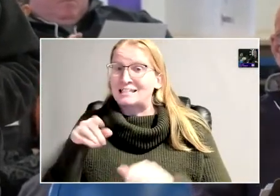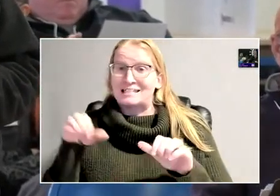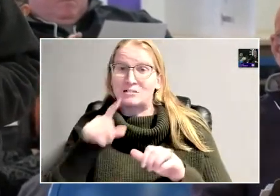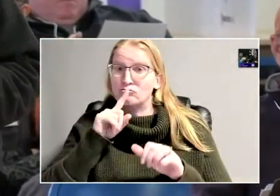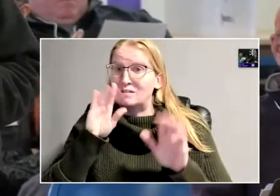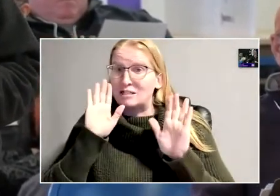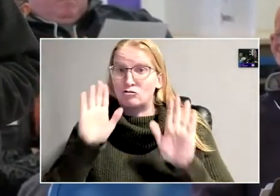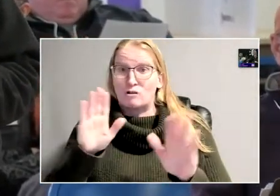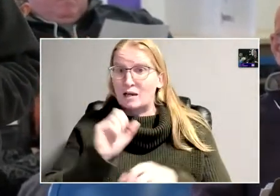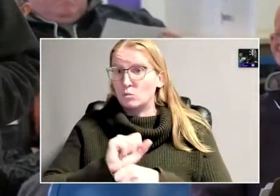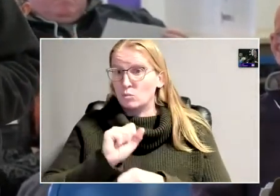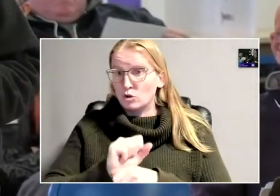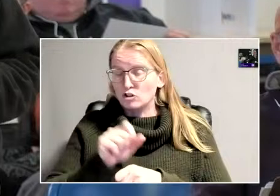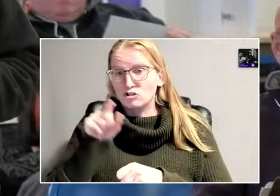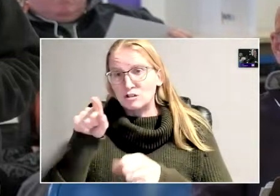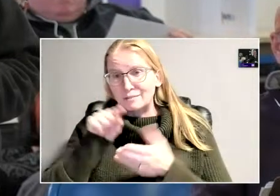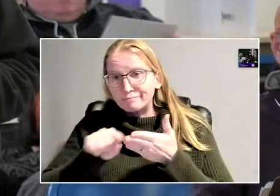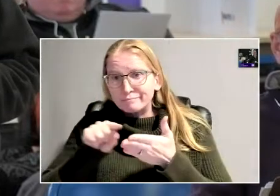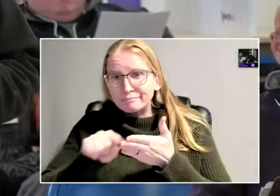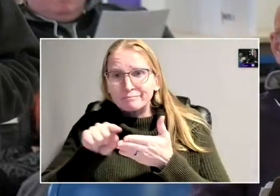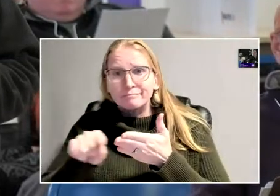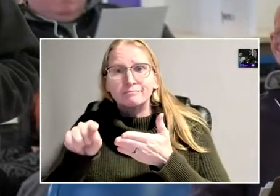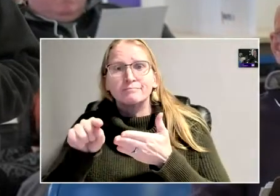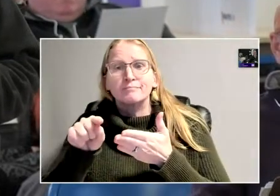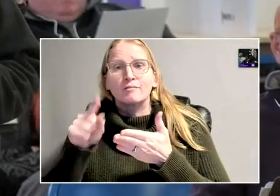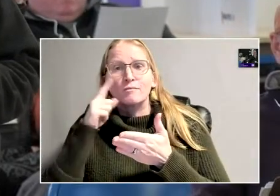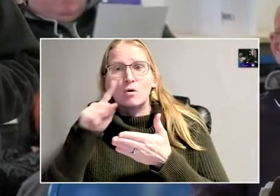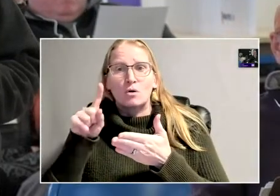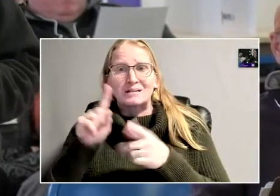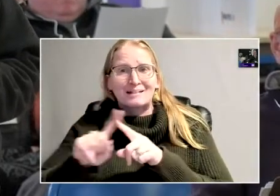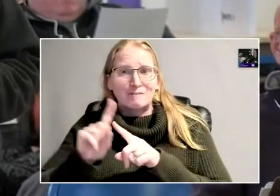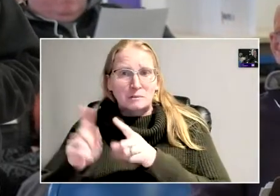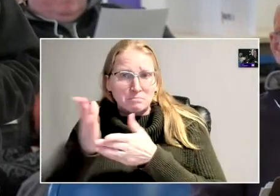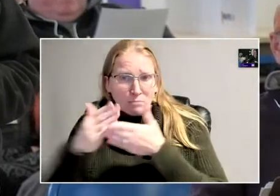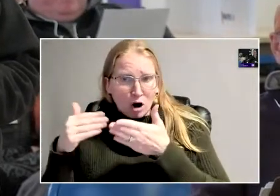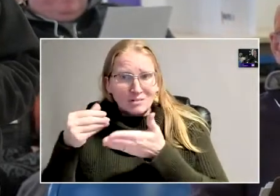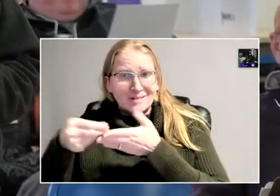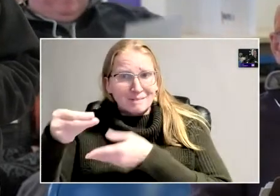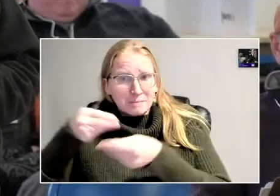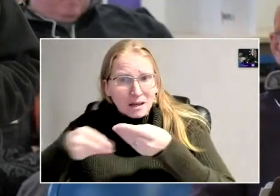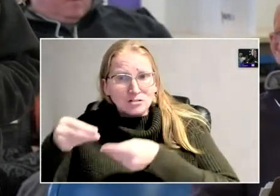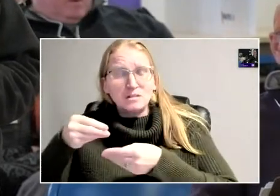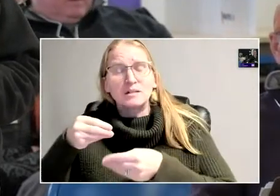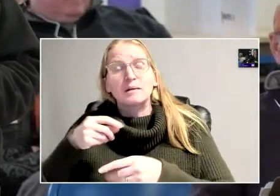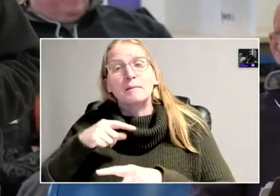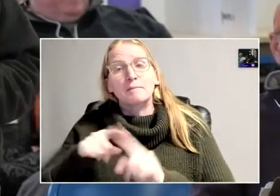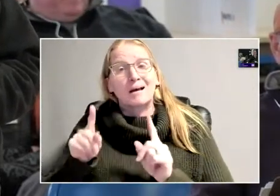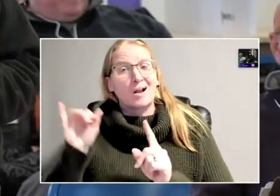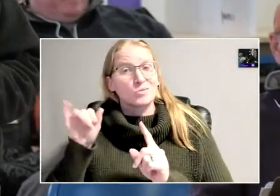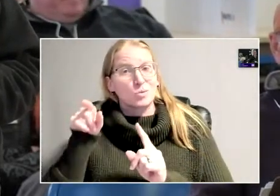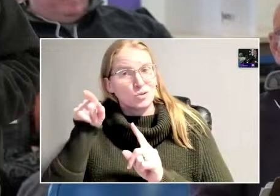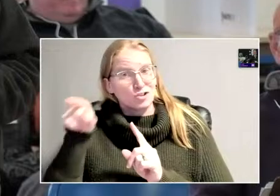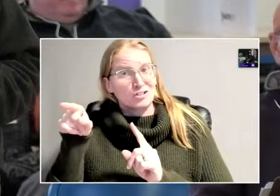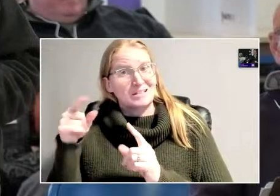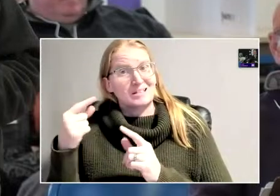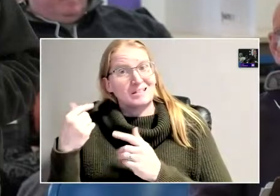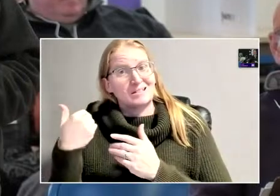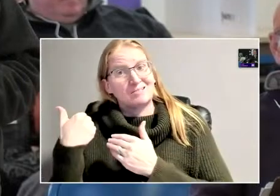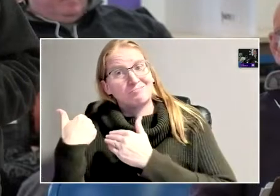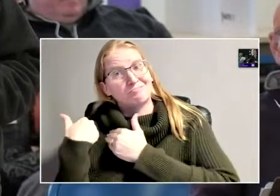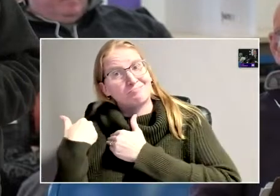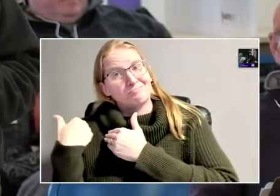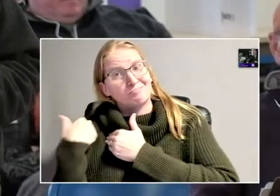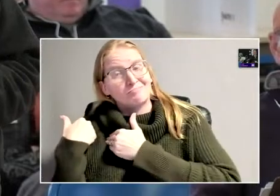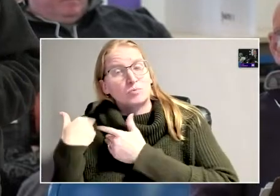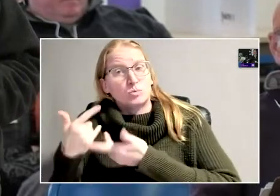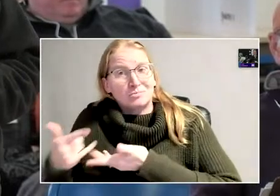investigating aspects of the uh budget she's also been the compiler and editor of our report for